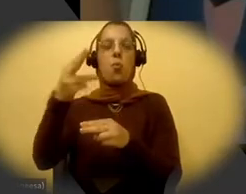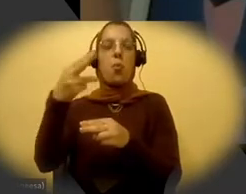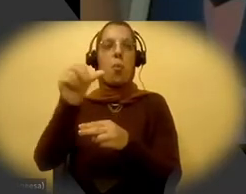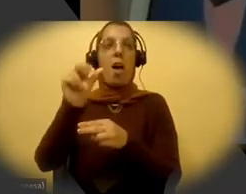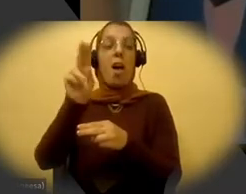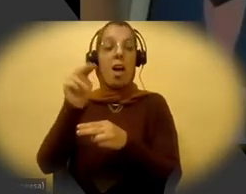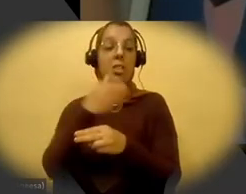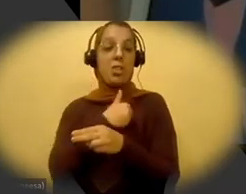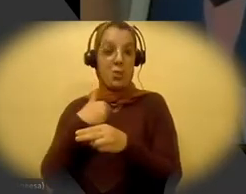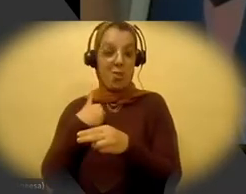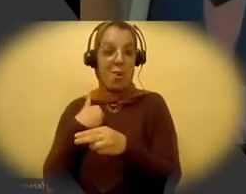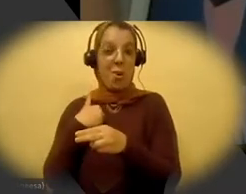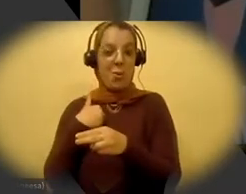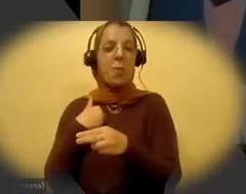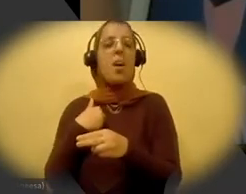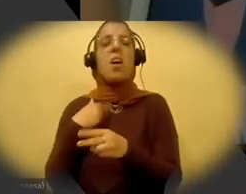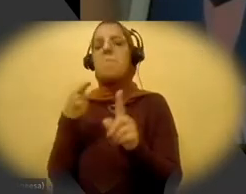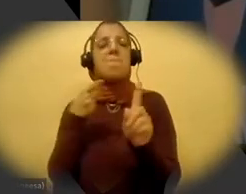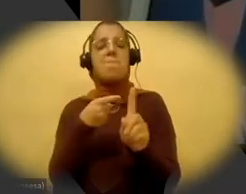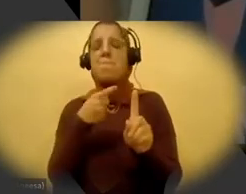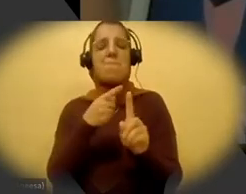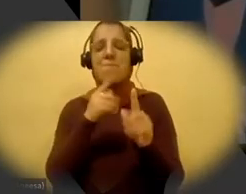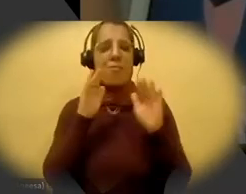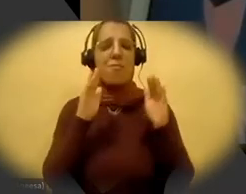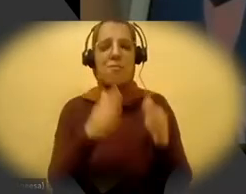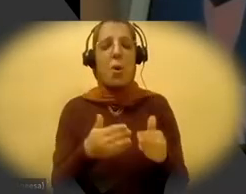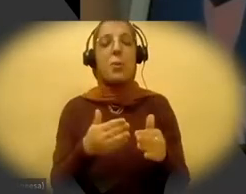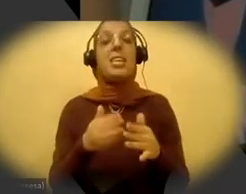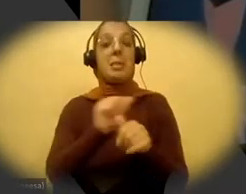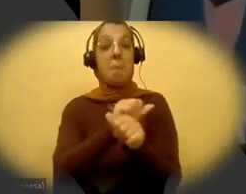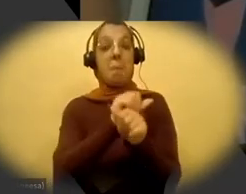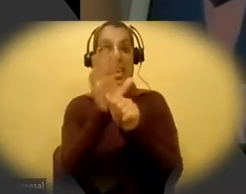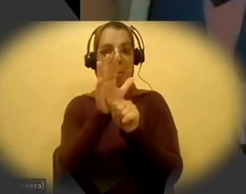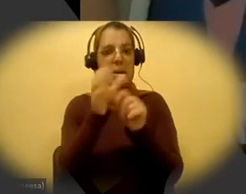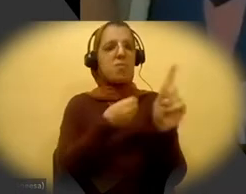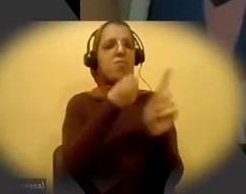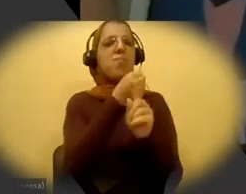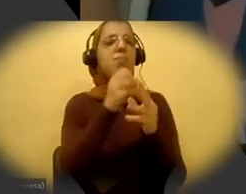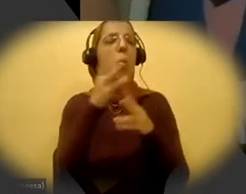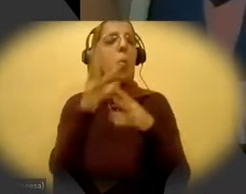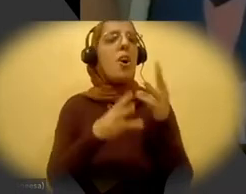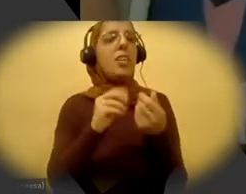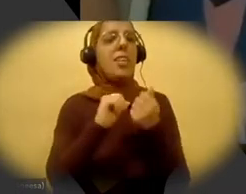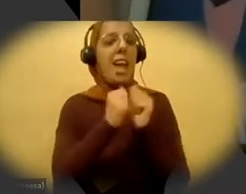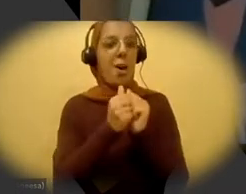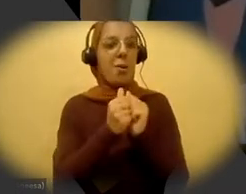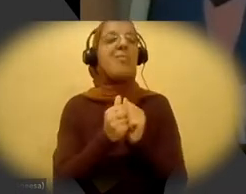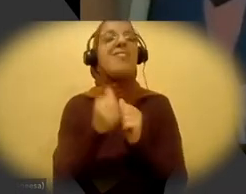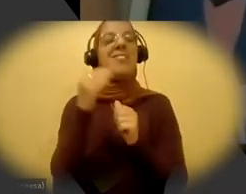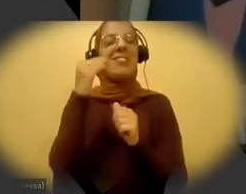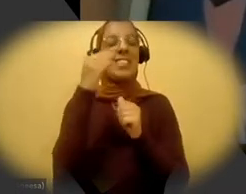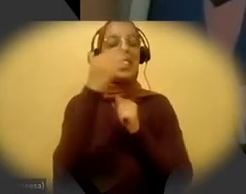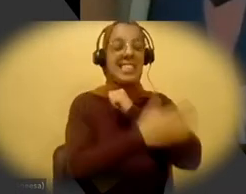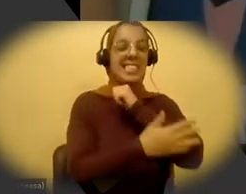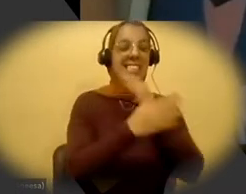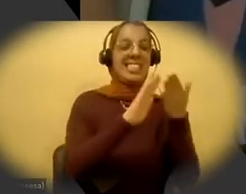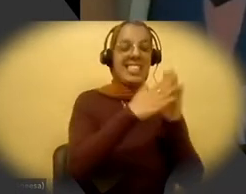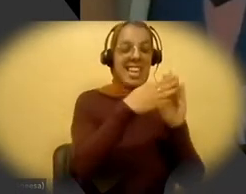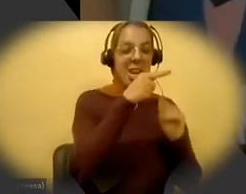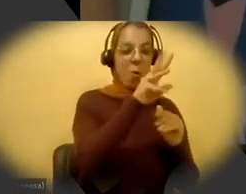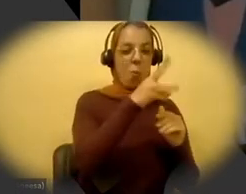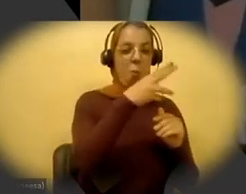pandemic has had across the world, basically kind of comparing Wuhan and Toronto. Can you tell us a bit